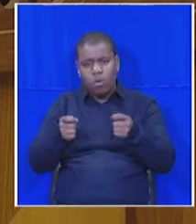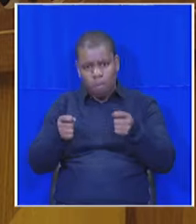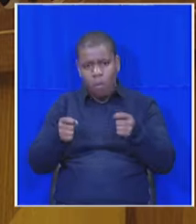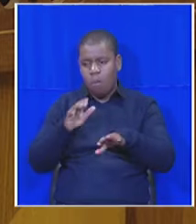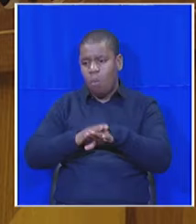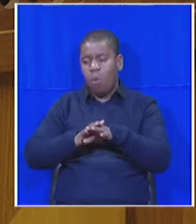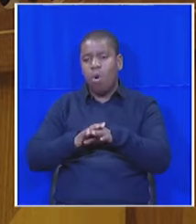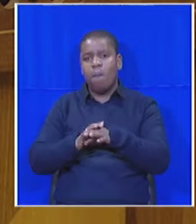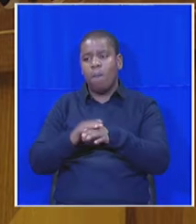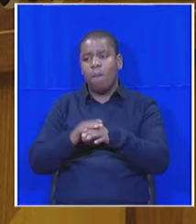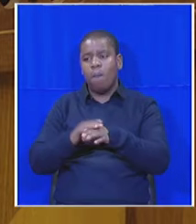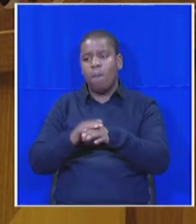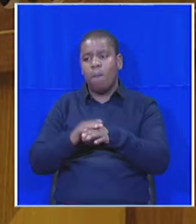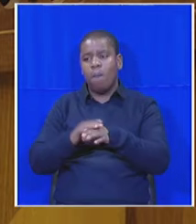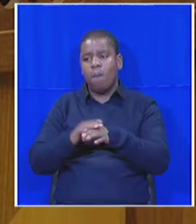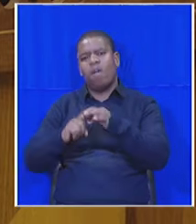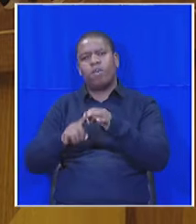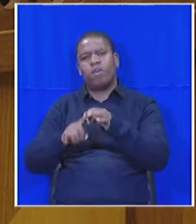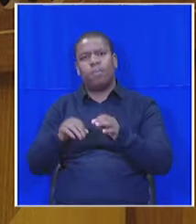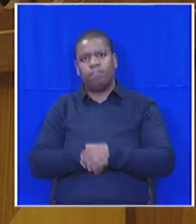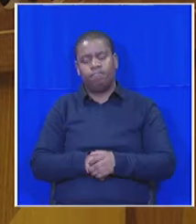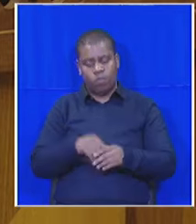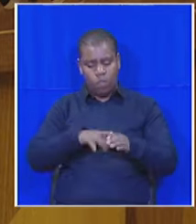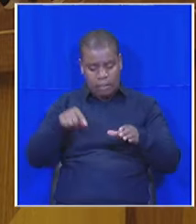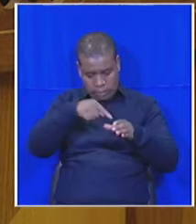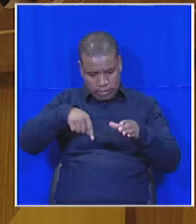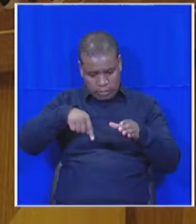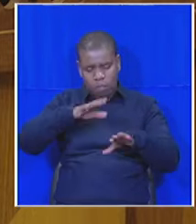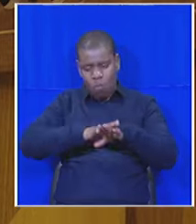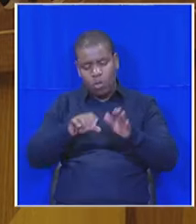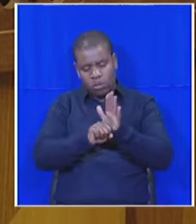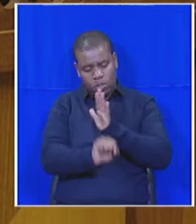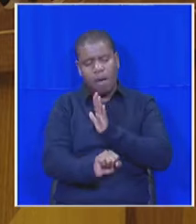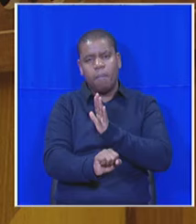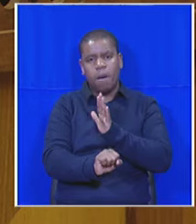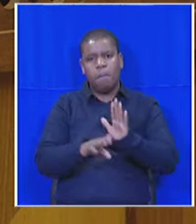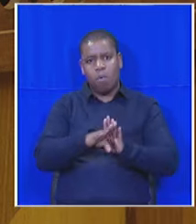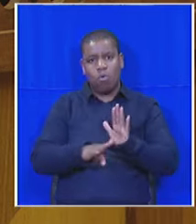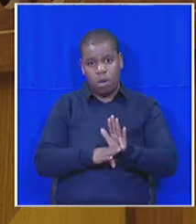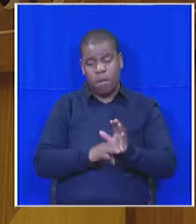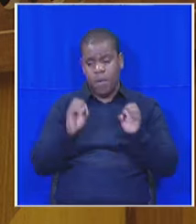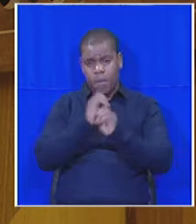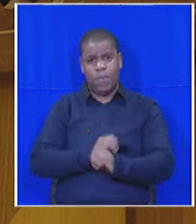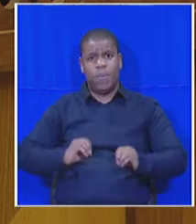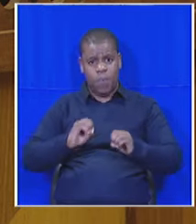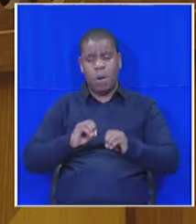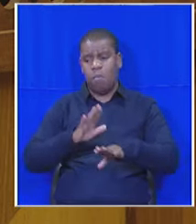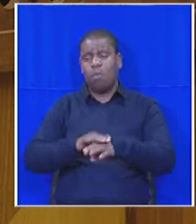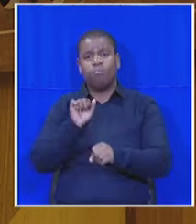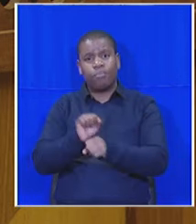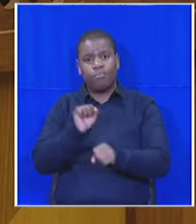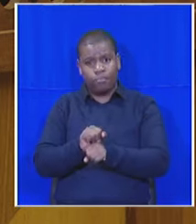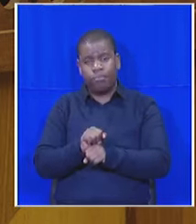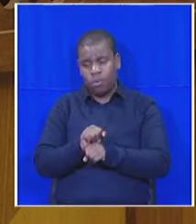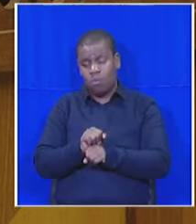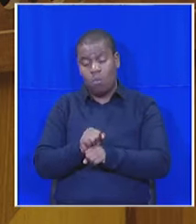audit qualifications. And we note that the internal audit sub-program does not have any significant performance indicators